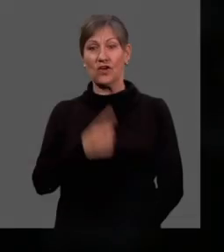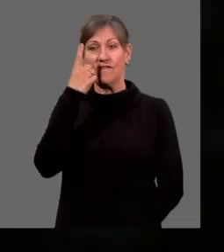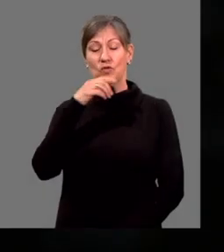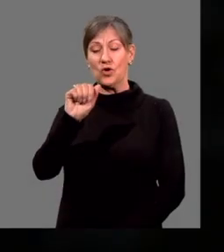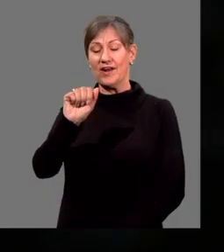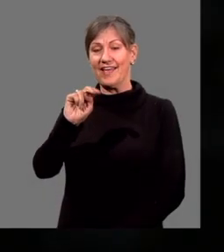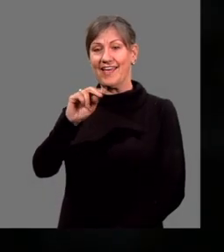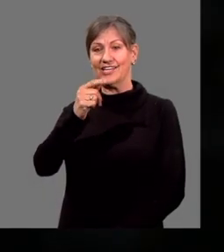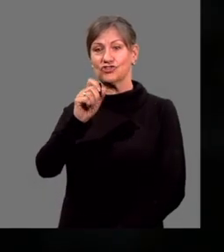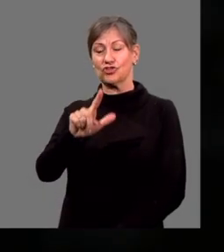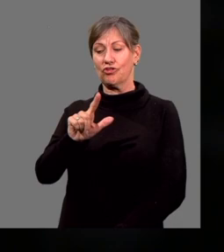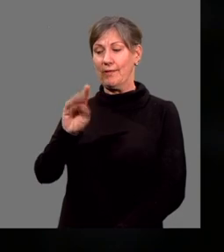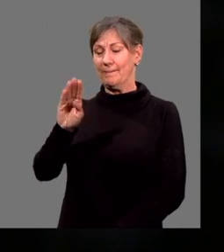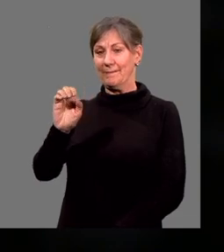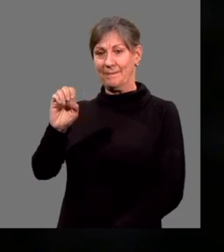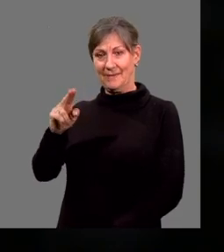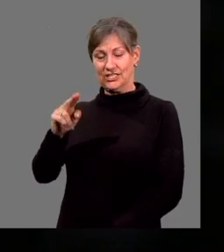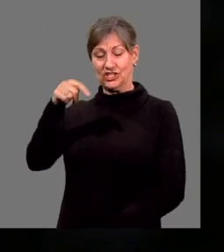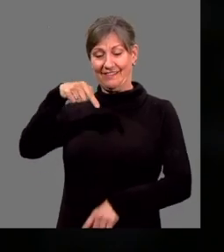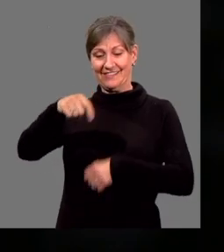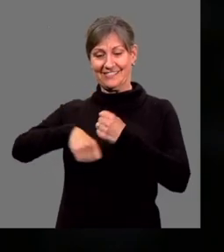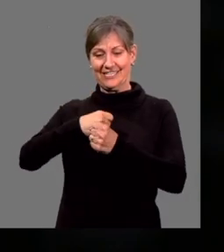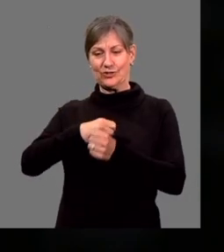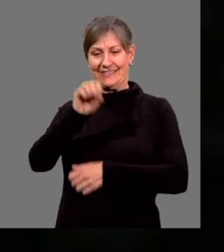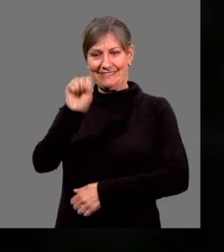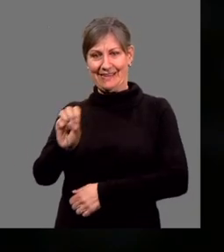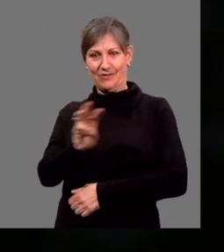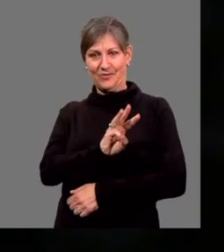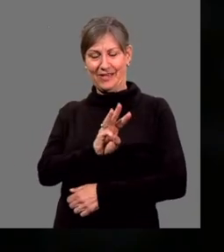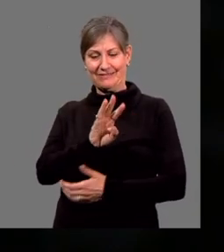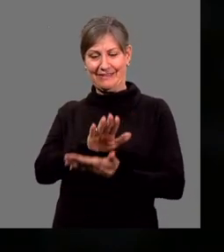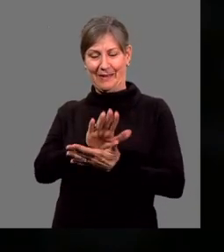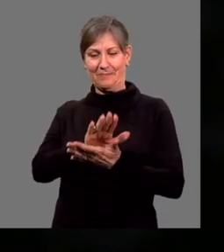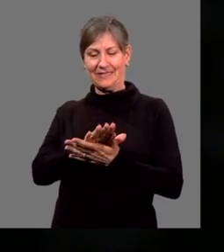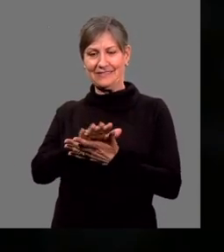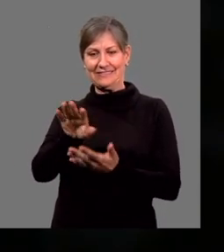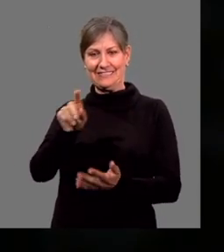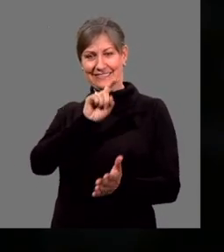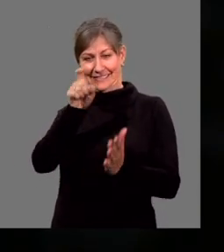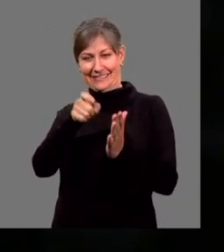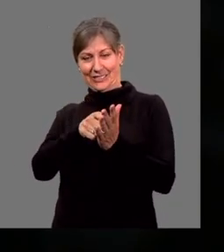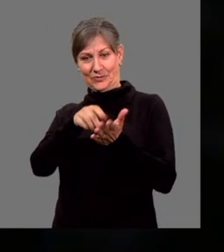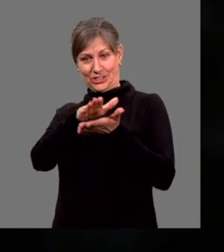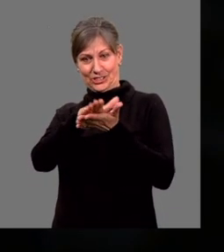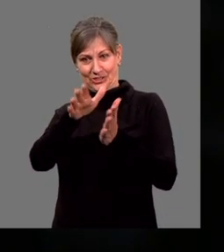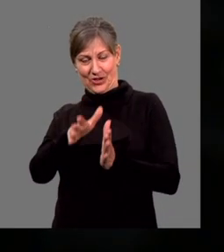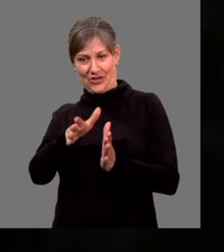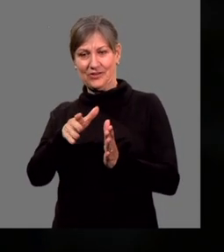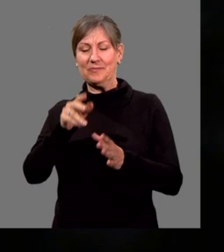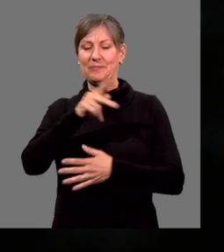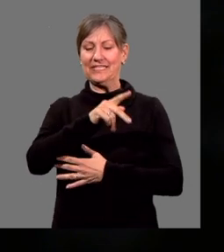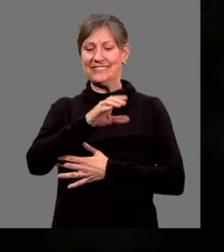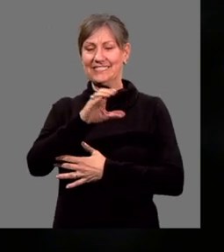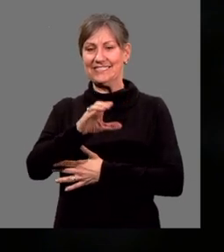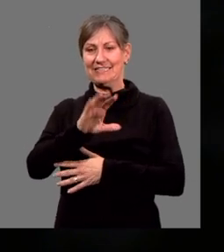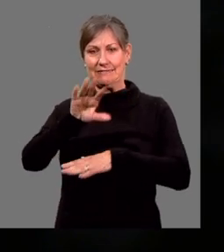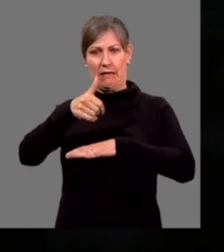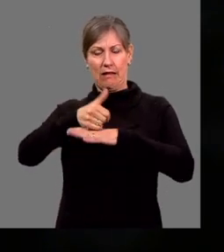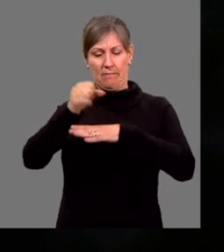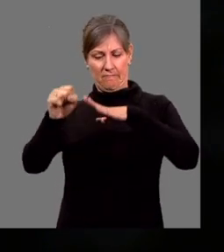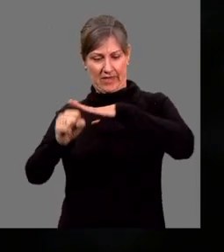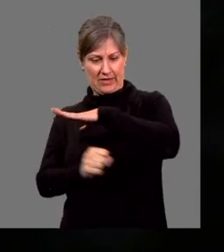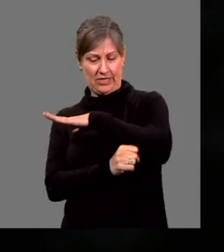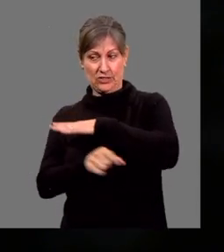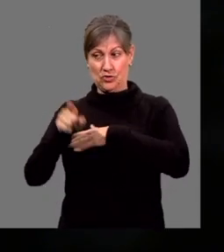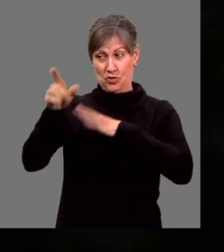For Angel Veach, this year's Southwest Campus Distinguished Scholar, PCC laid the foundation for her plan